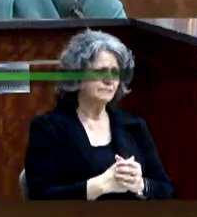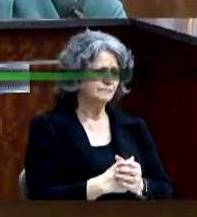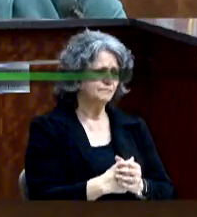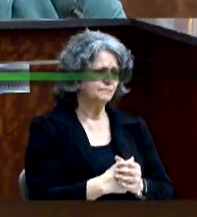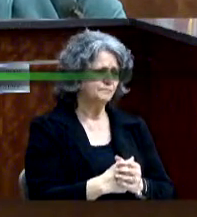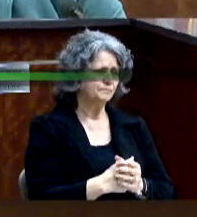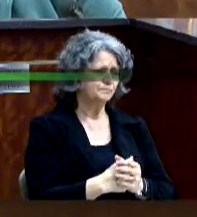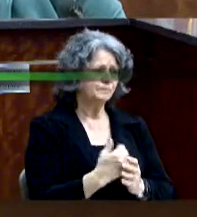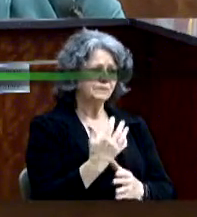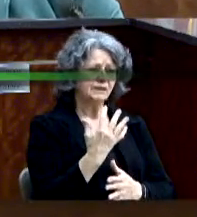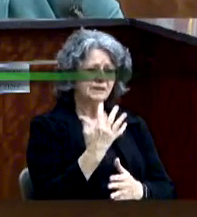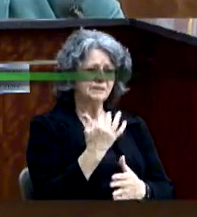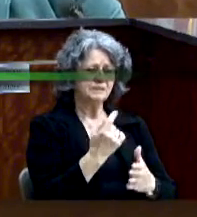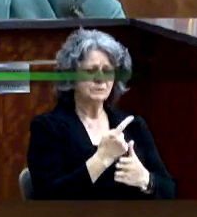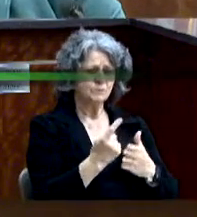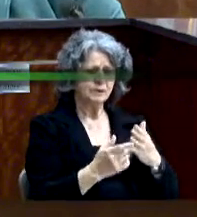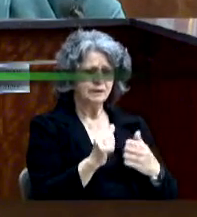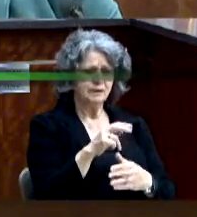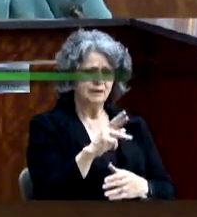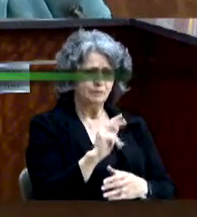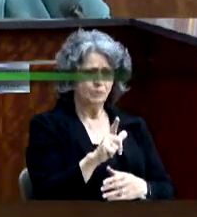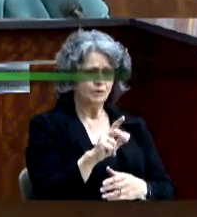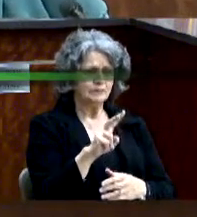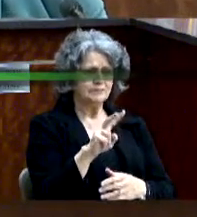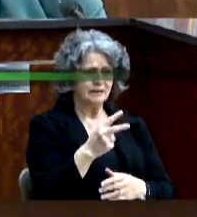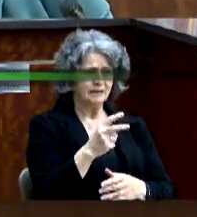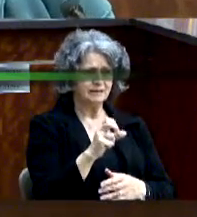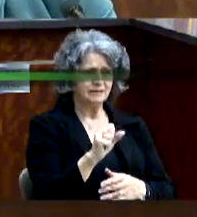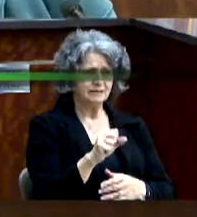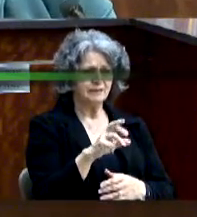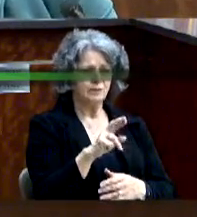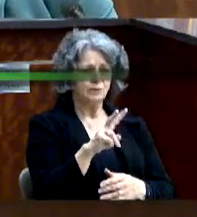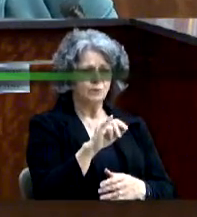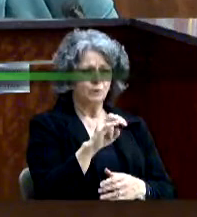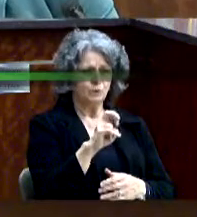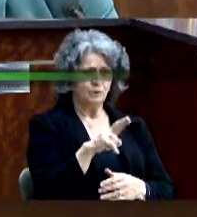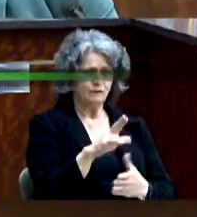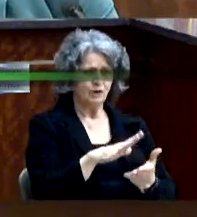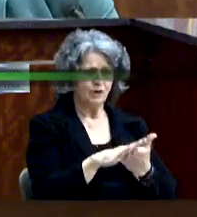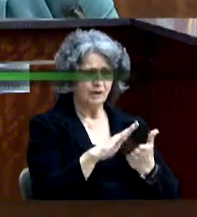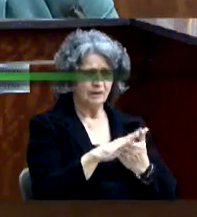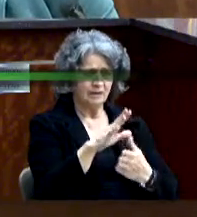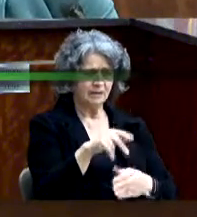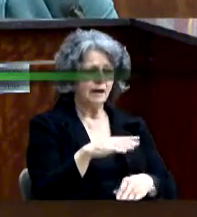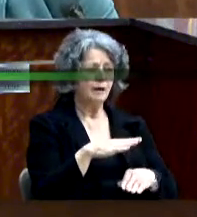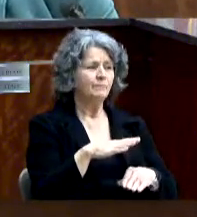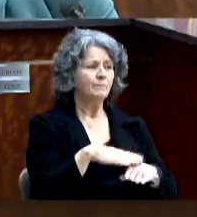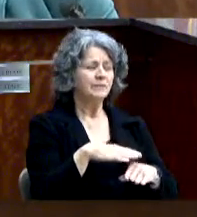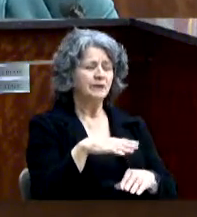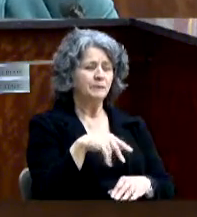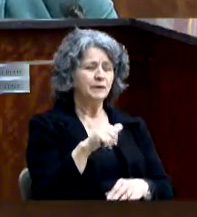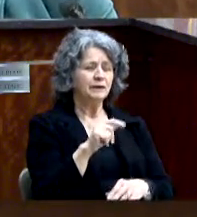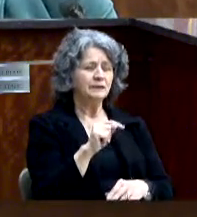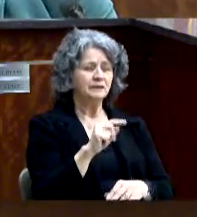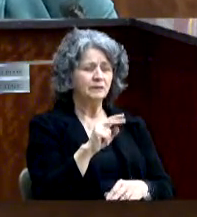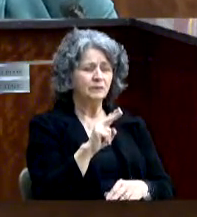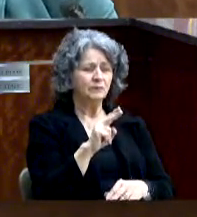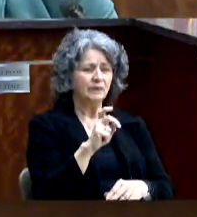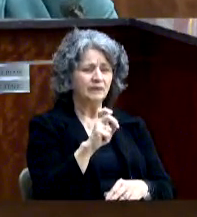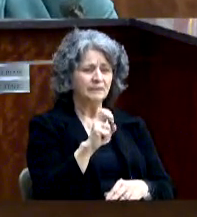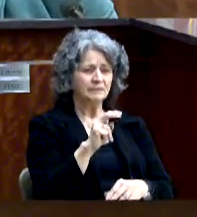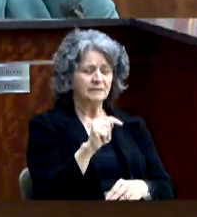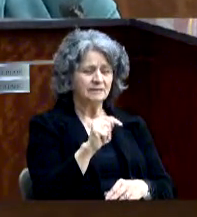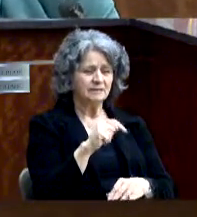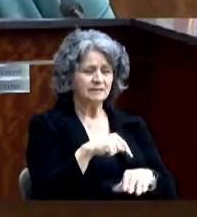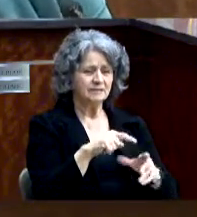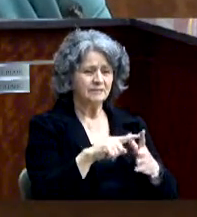This weekend, April 2nd, we're going to have the river cleanup on the Patuxent. That'll start at 9 o'clock, and we're